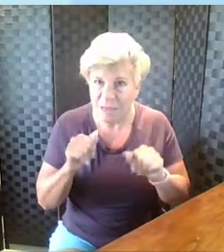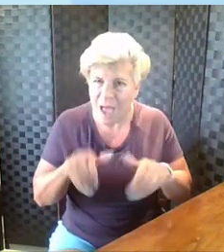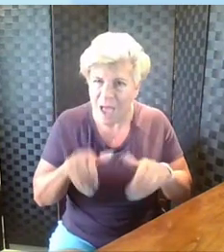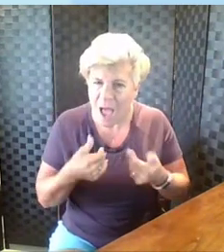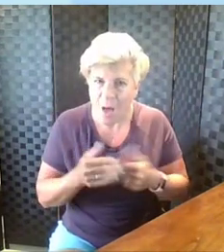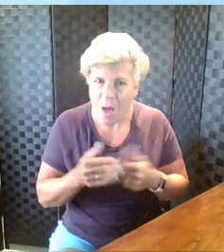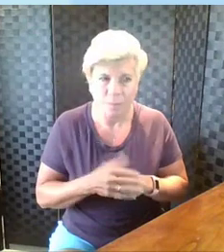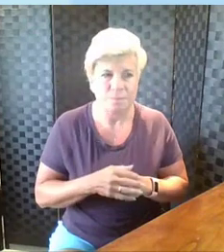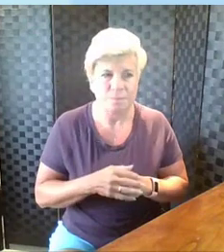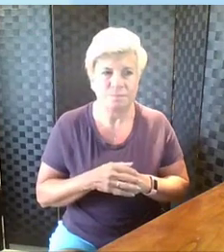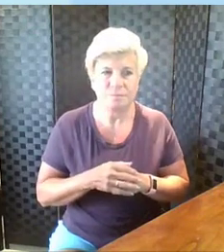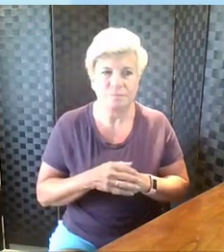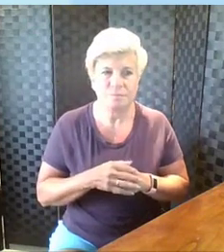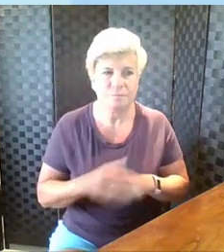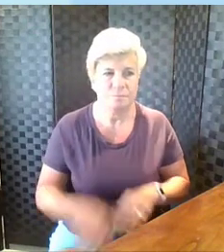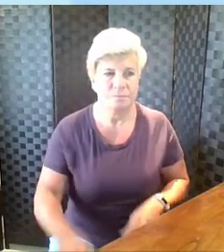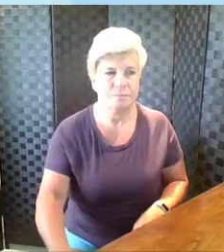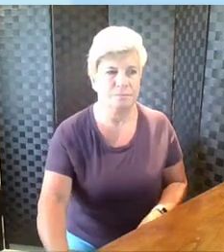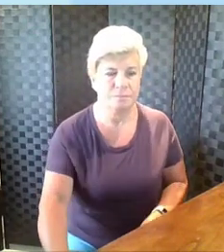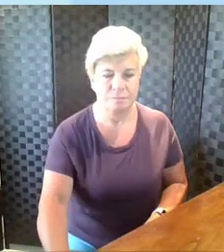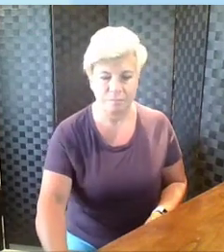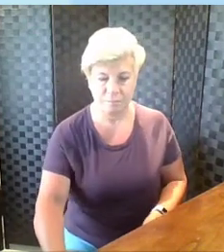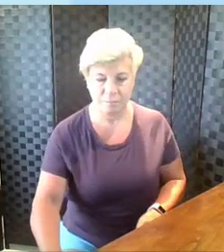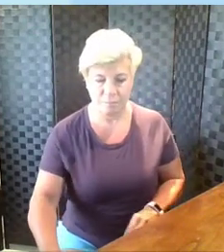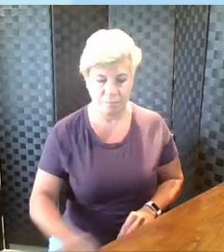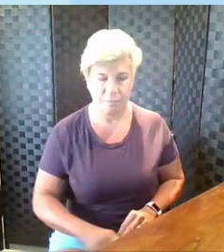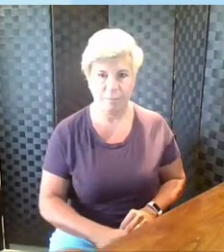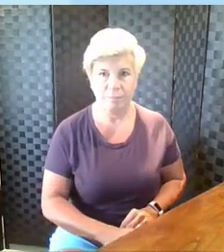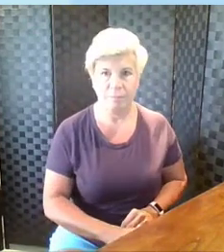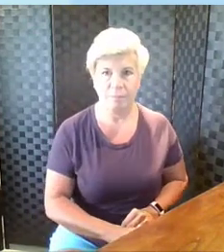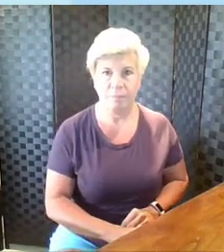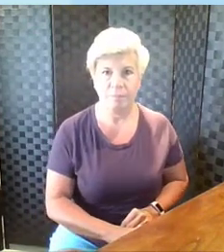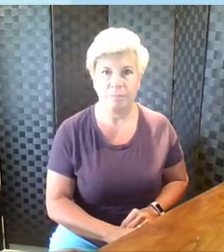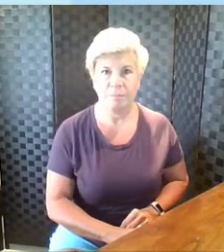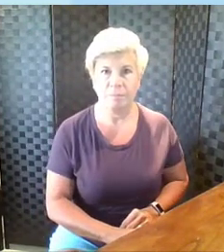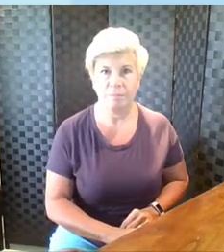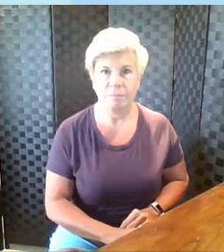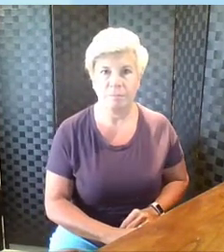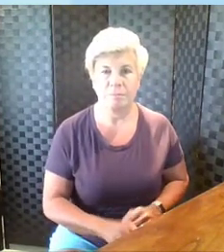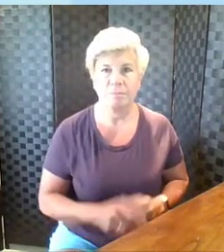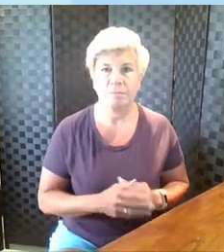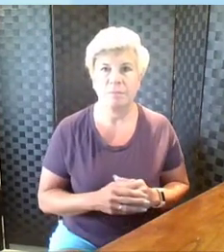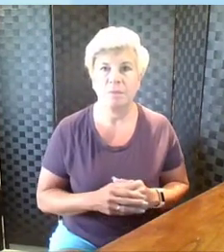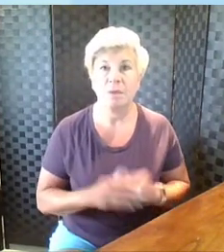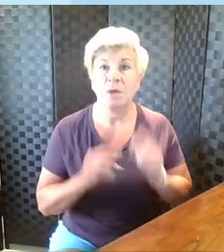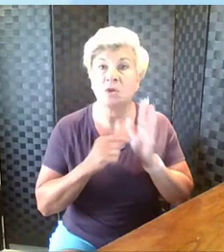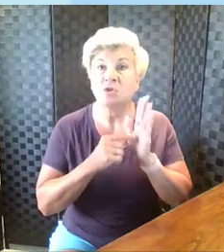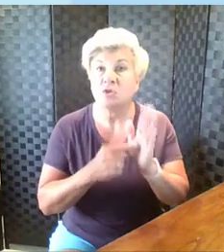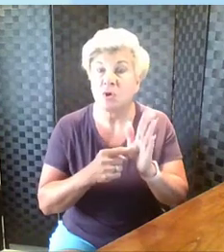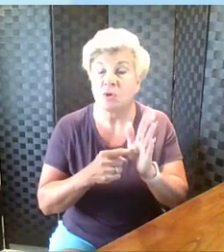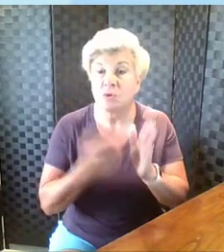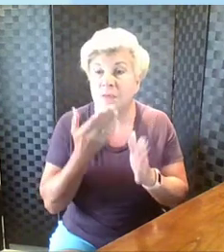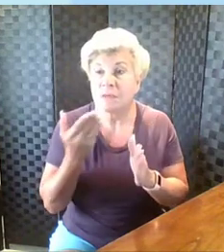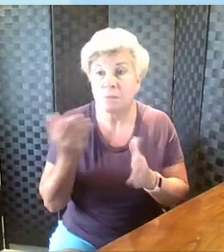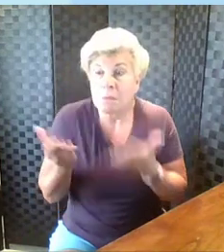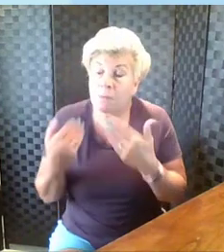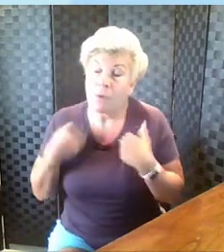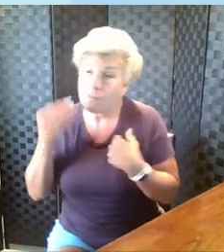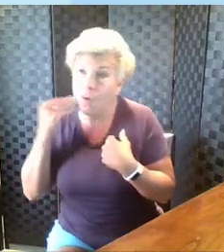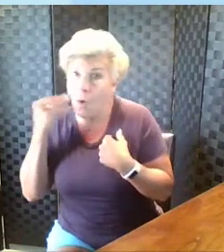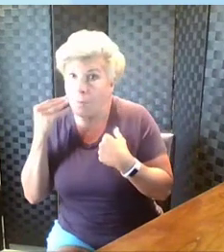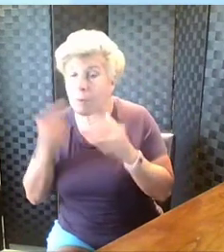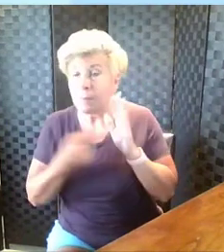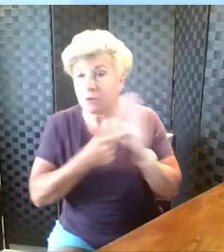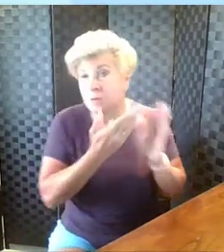that? So today I'm going to show you with some objects that I brought from home. You might have some of these in your house or your